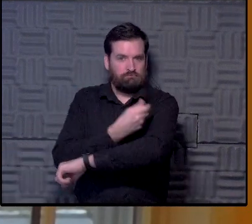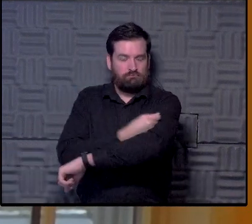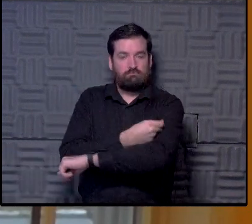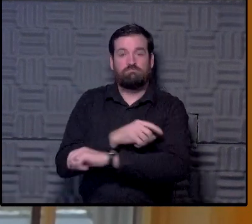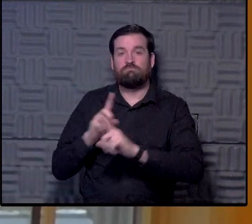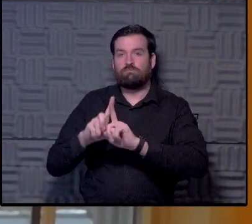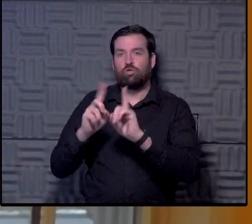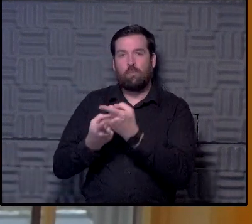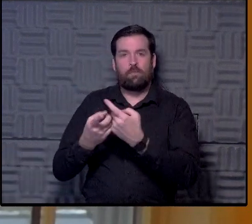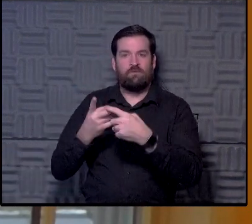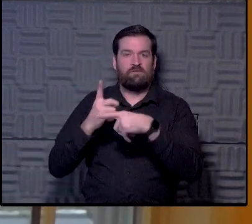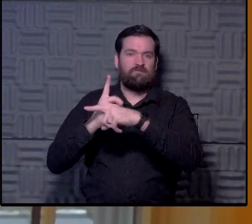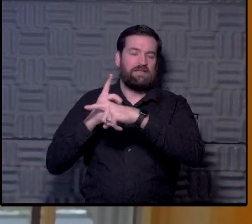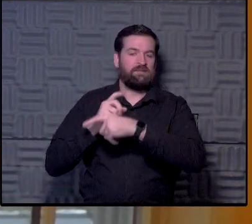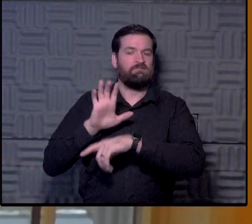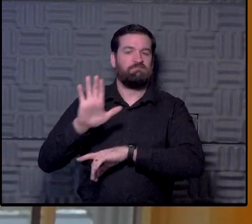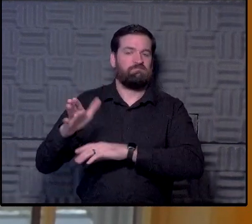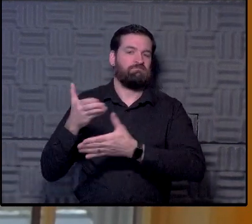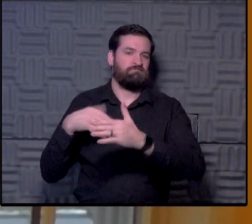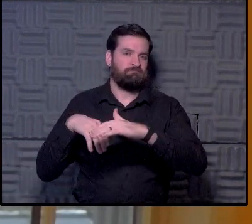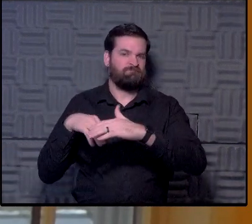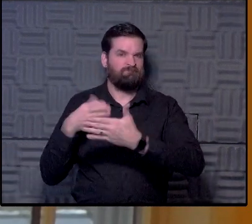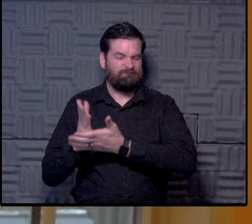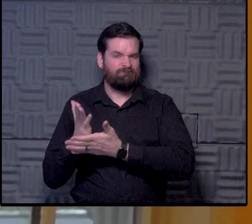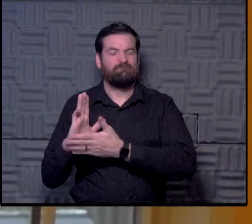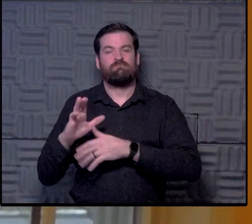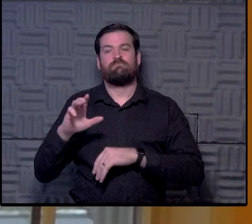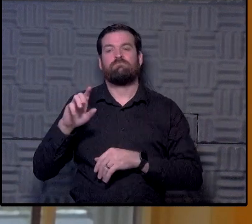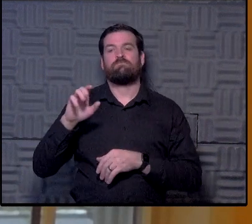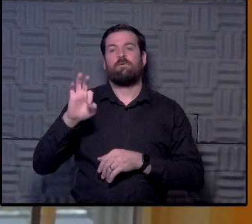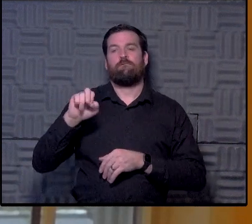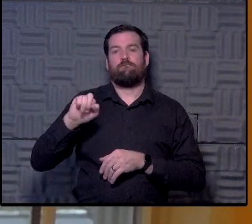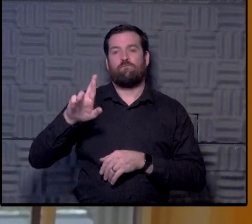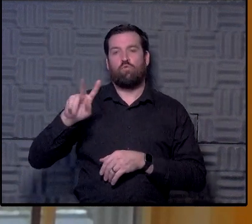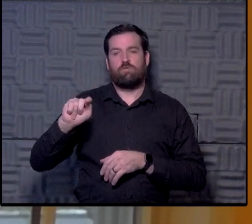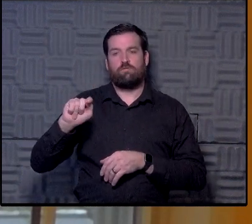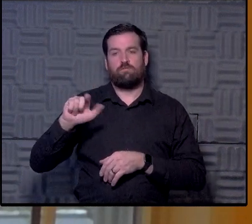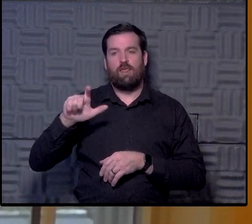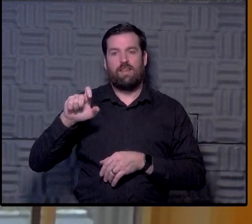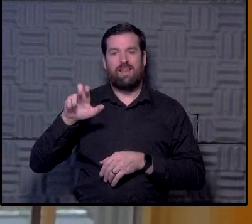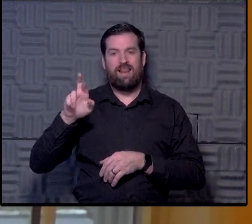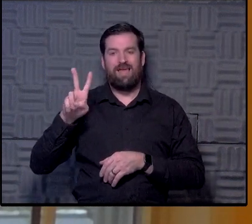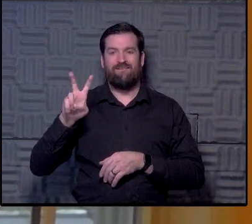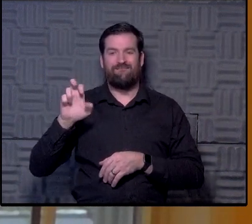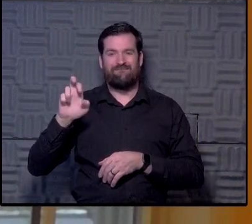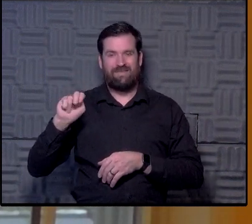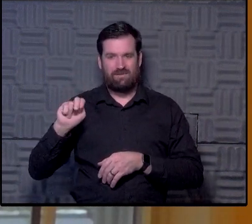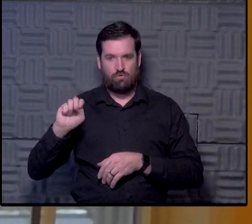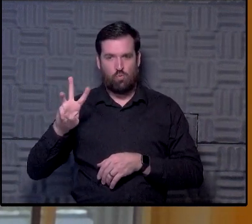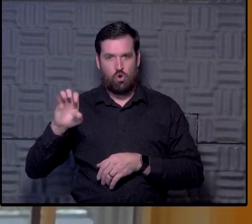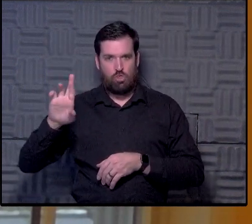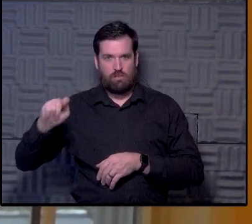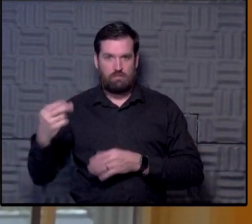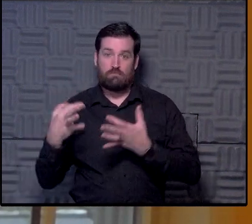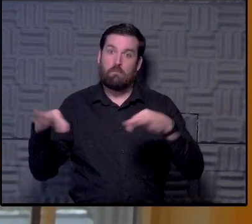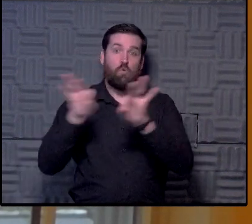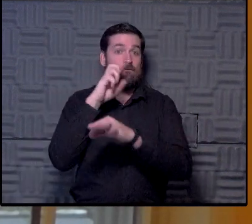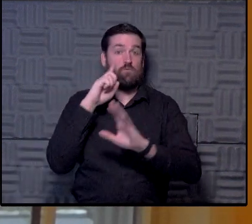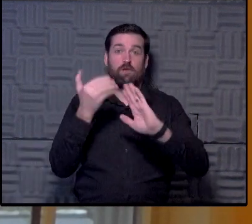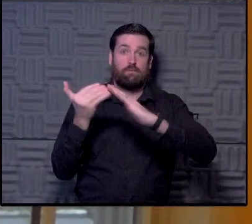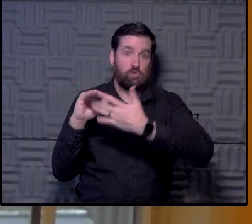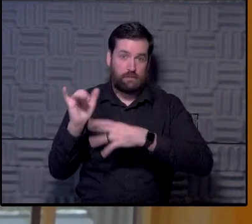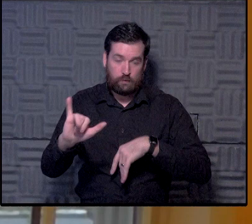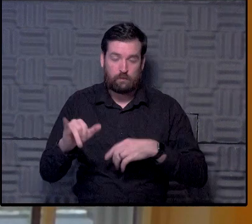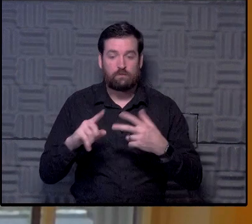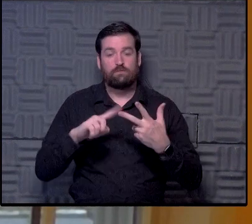Defense has that purview. I know I saw some Fort Leavenworth soldiers getting vaccinated, which I think is really important for our community to see too. And